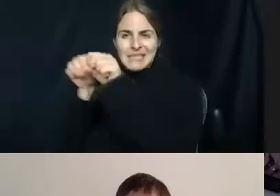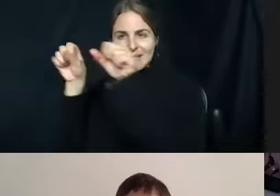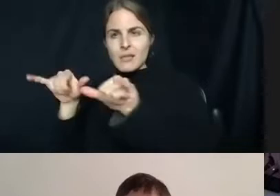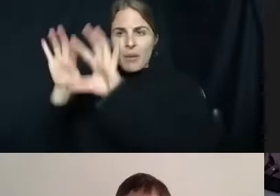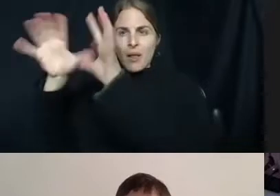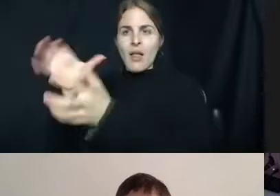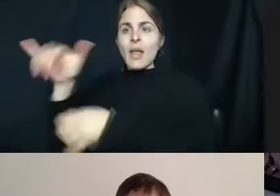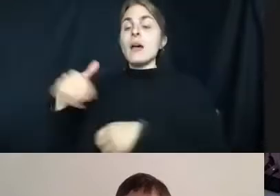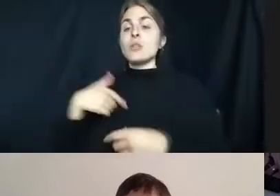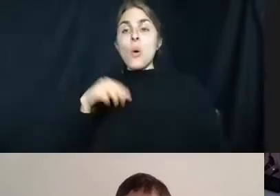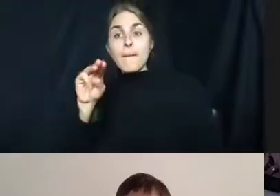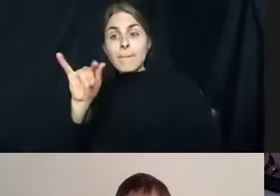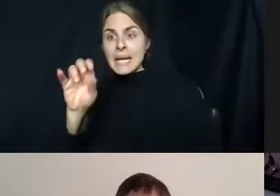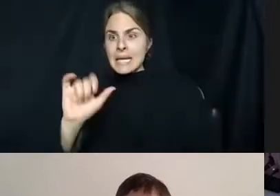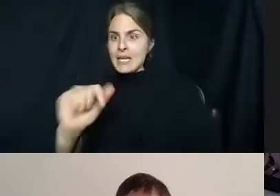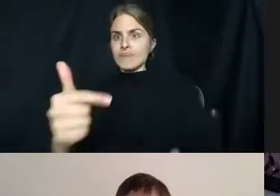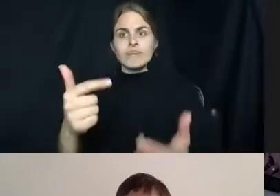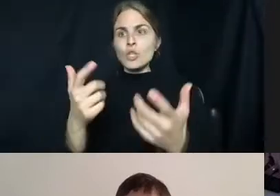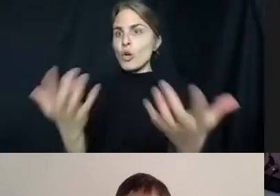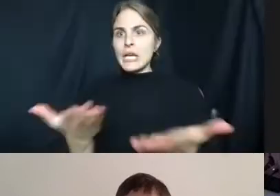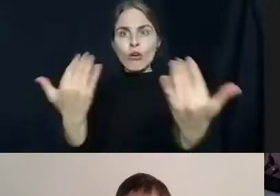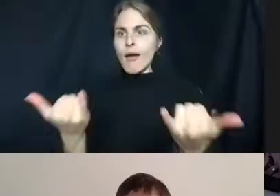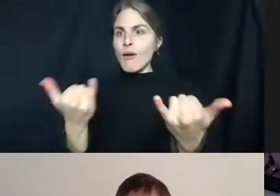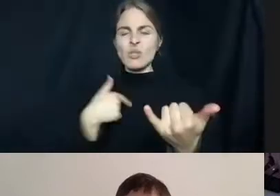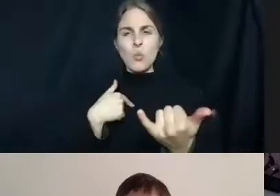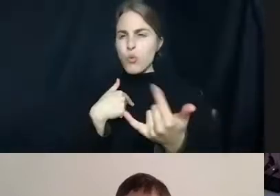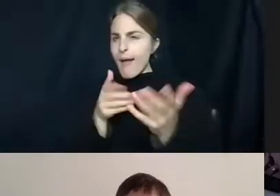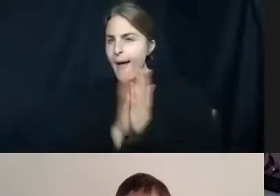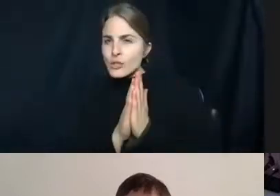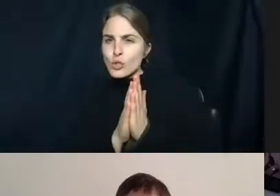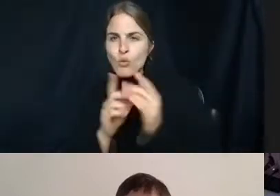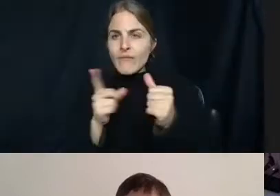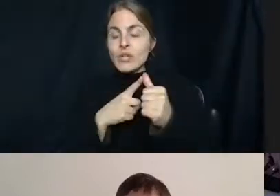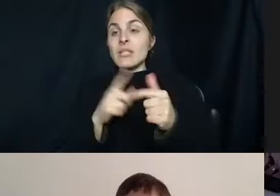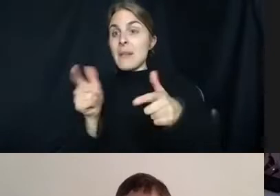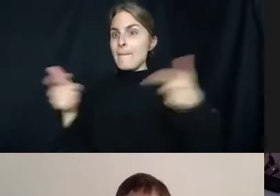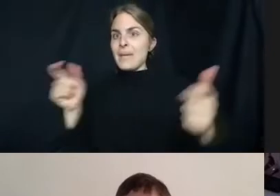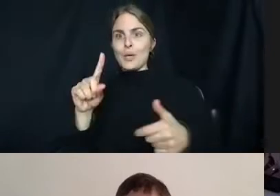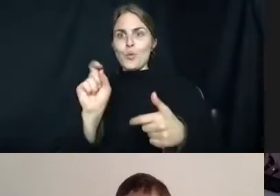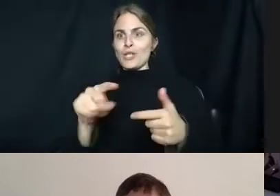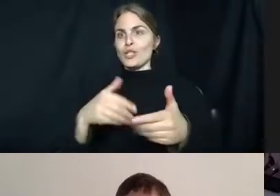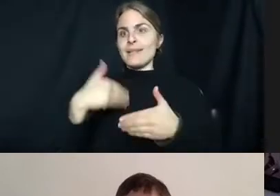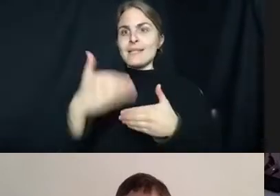up. Let's just stick with you for a minute, because here's the next big question, which is,